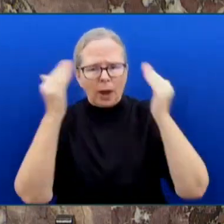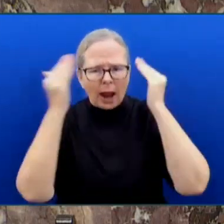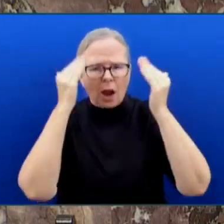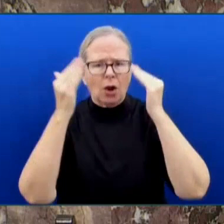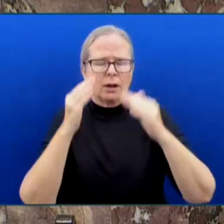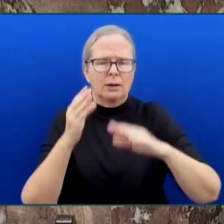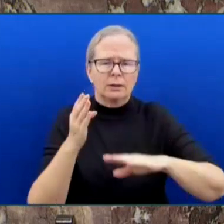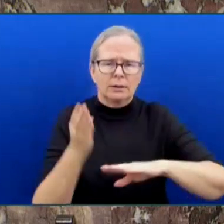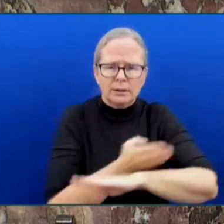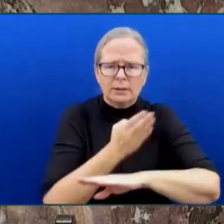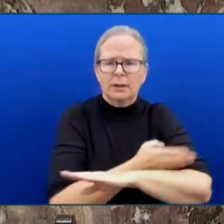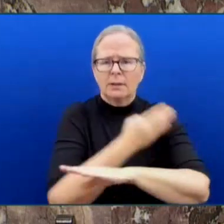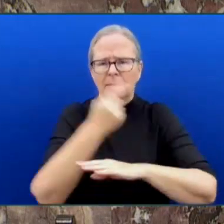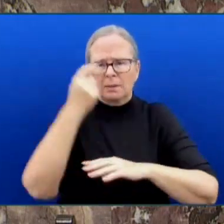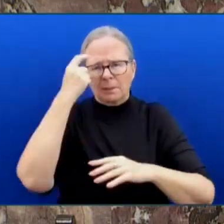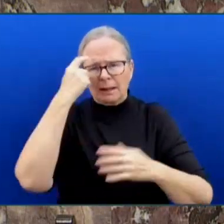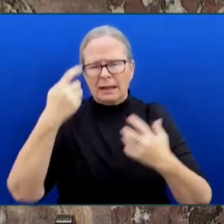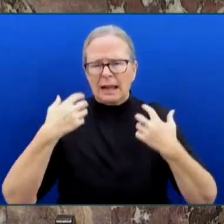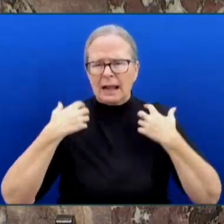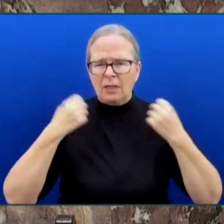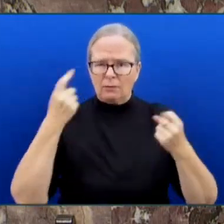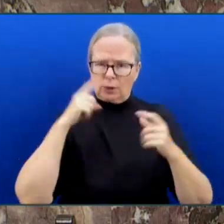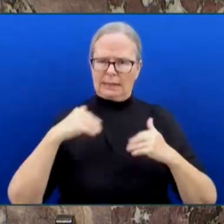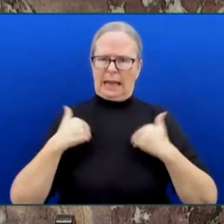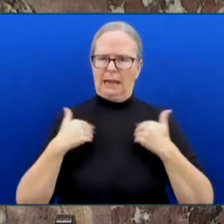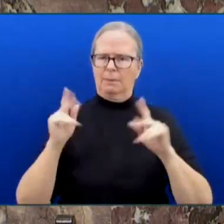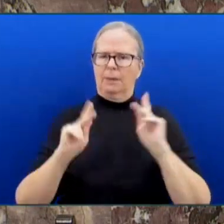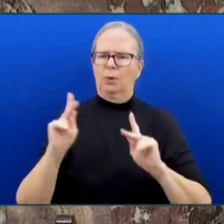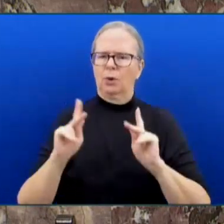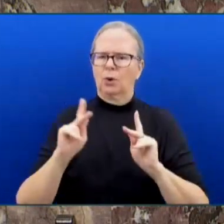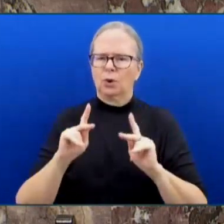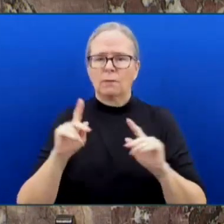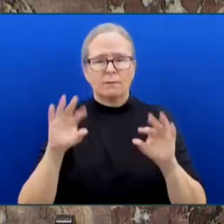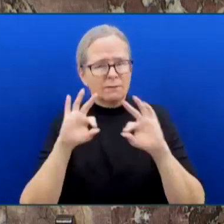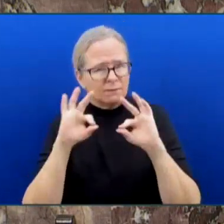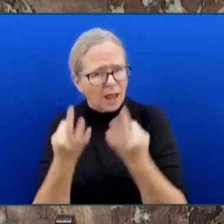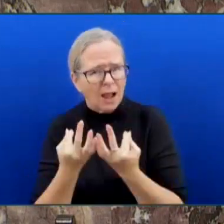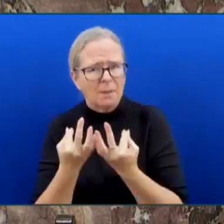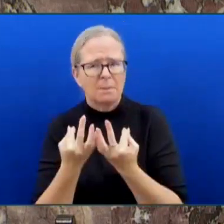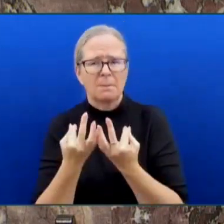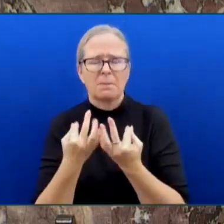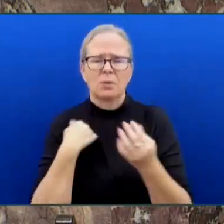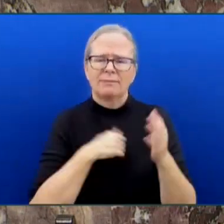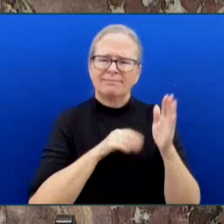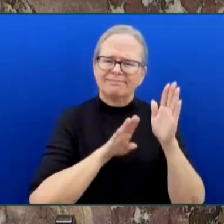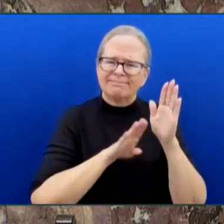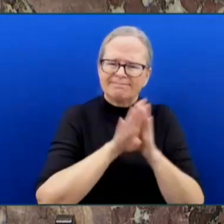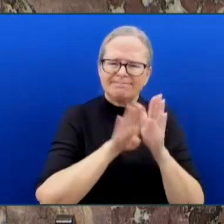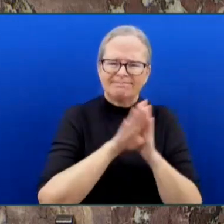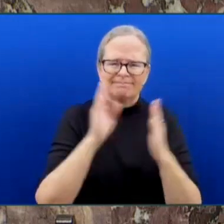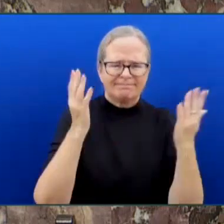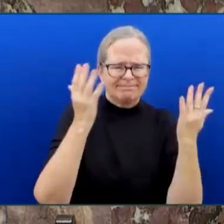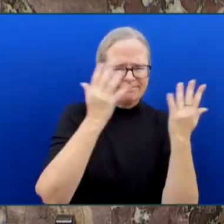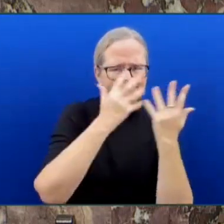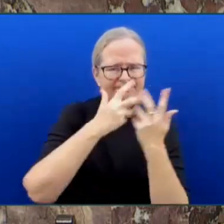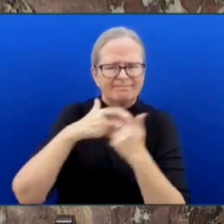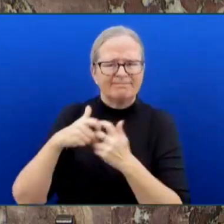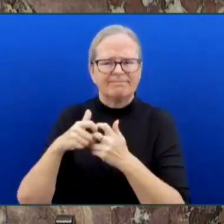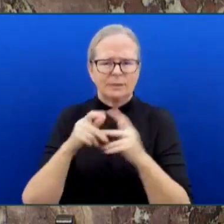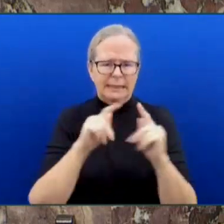health services. We are developing integrated child care youth teams that work in schools